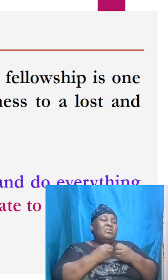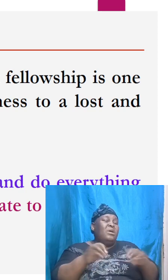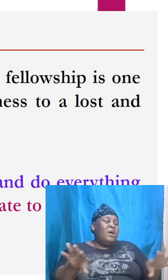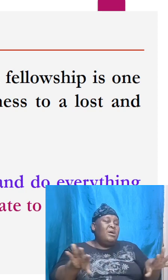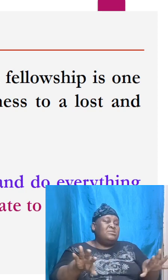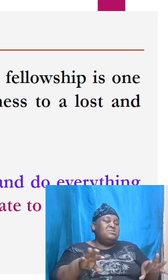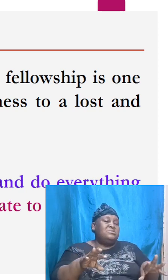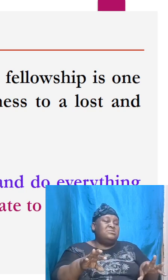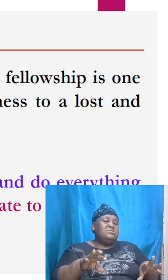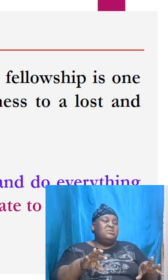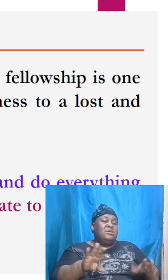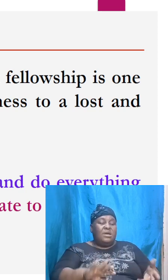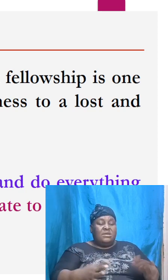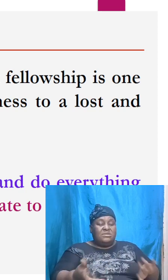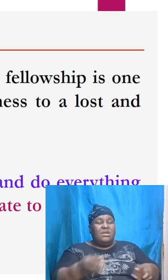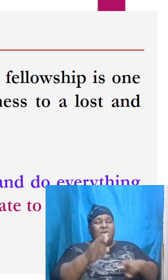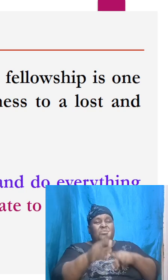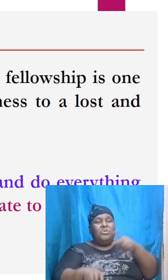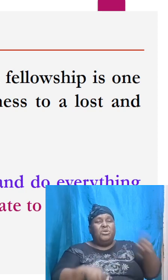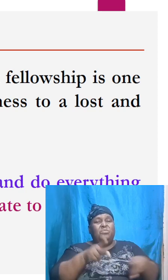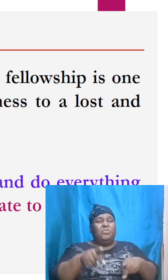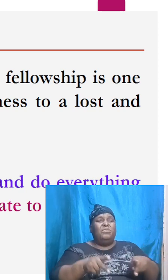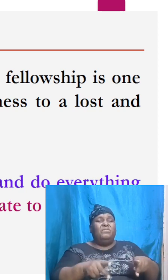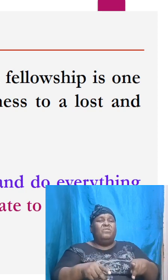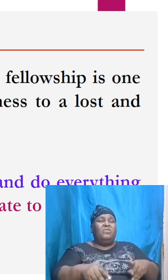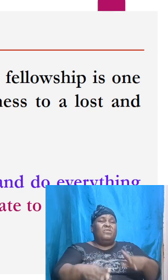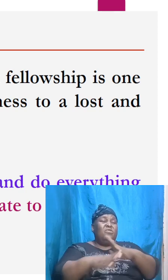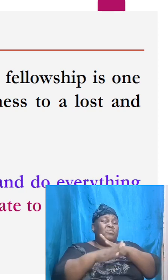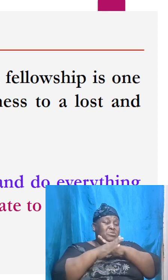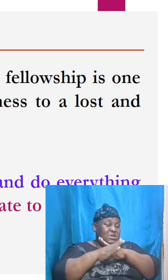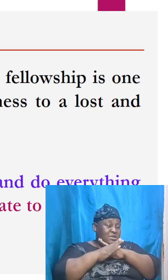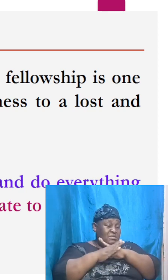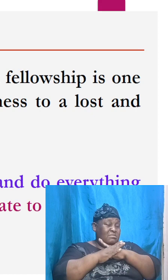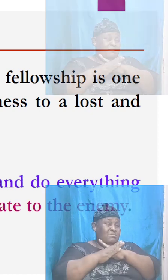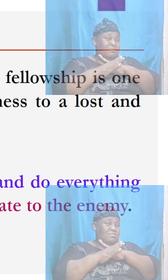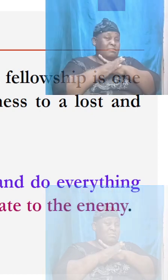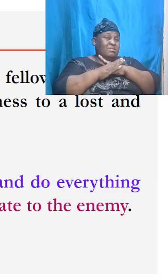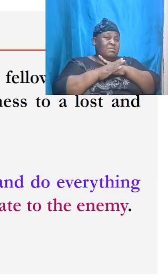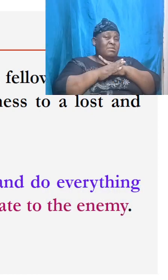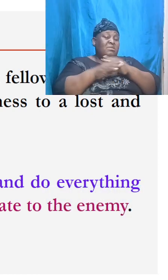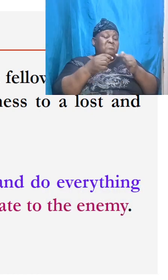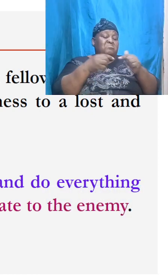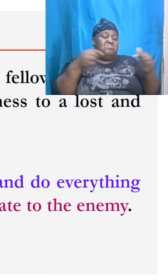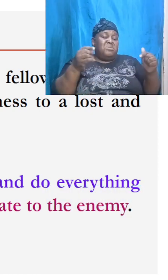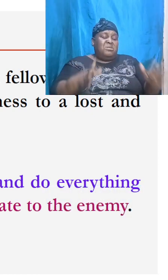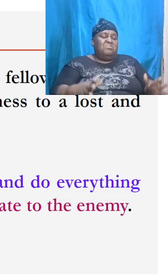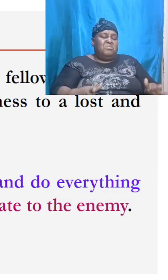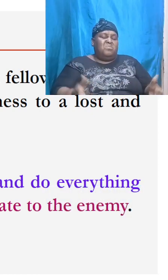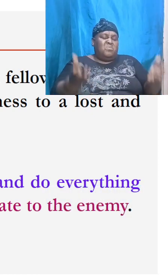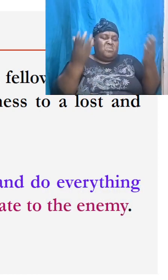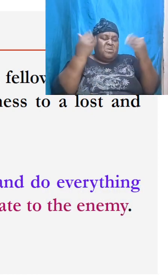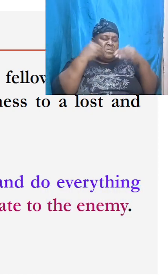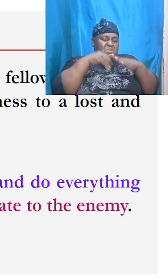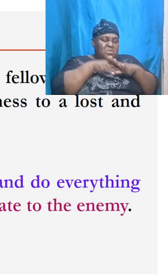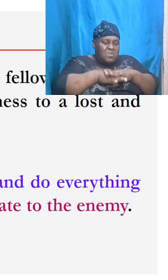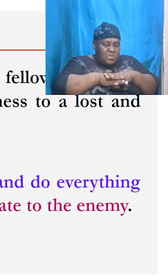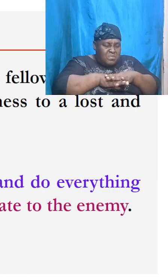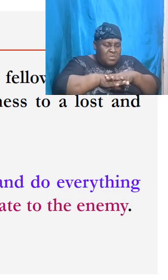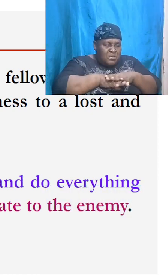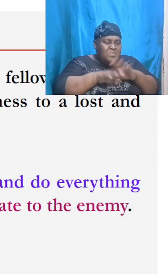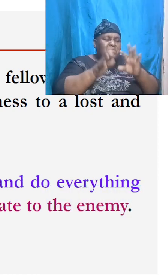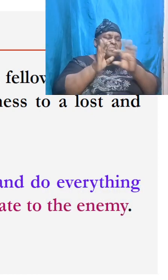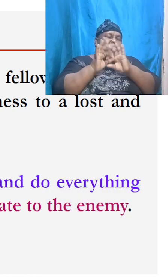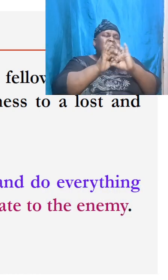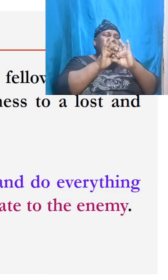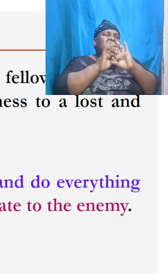guess what we have to do? We have to protect it. We have to understand that the enemy wants to invade our unity. He wants to invade the unity